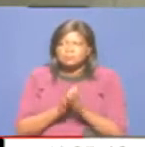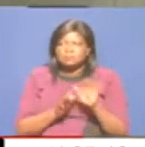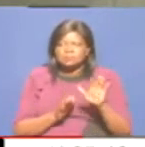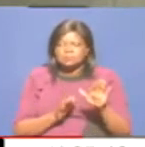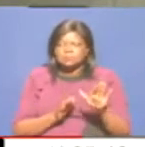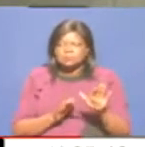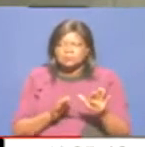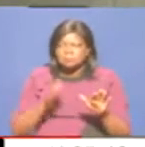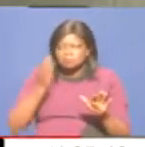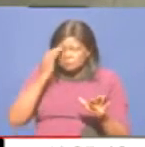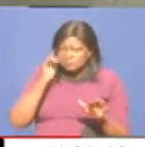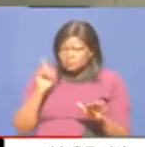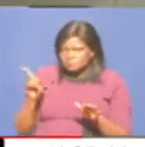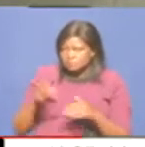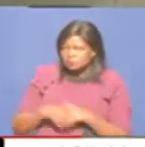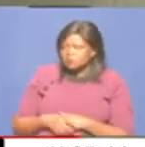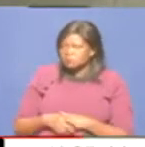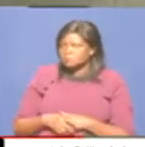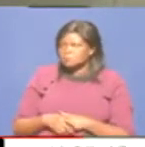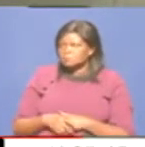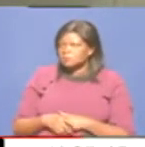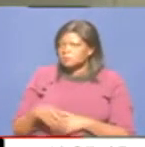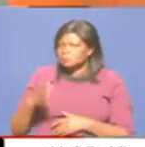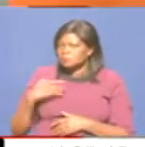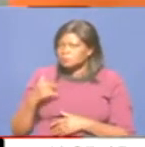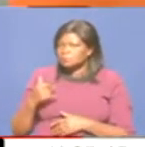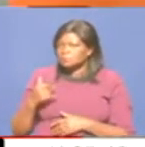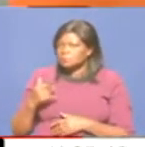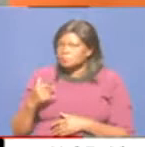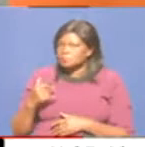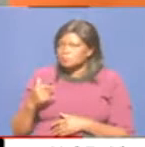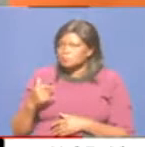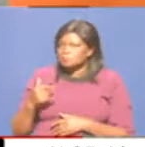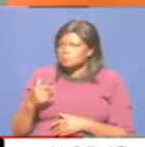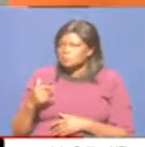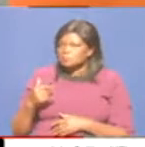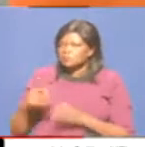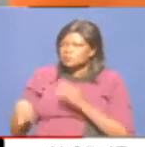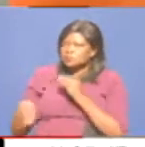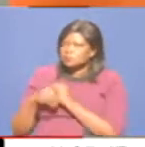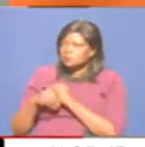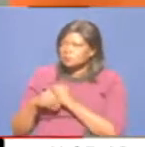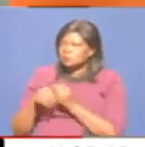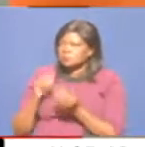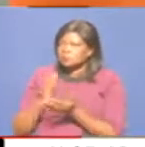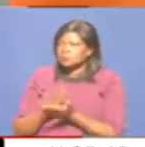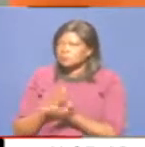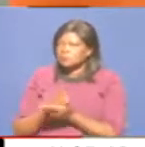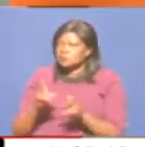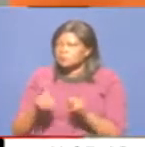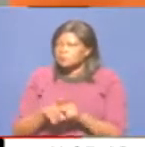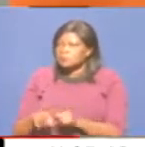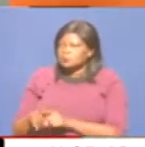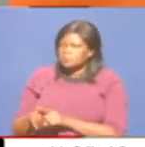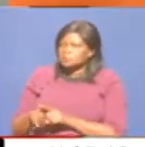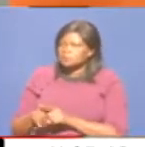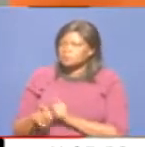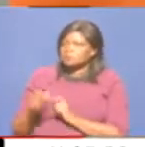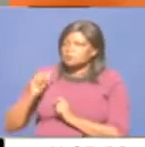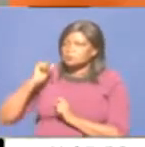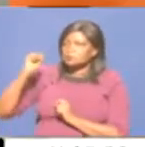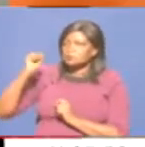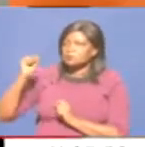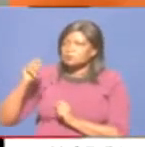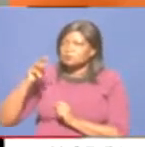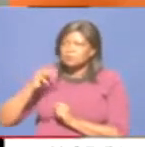sure Mashujaa, you want to and Champion would want to weigh in on that, of course. And also our political maturity. We're